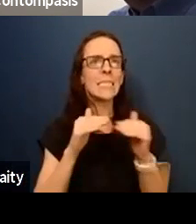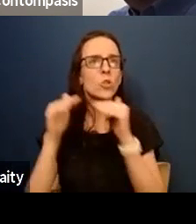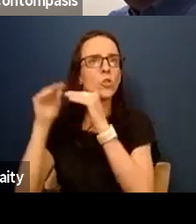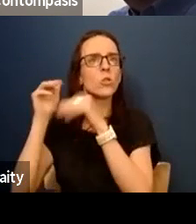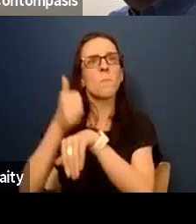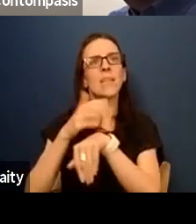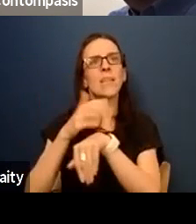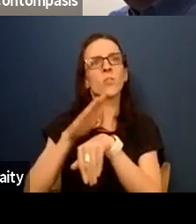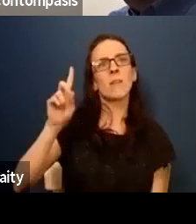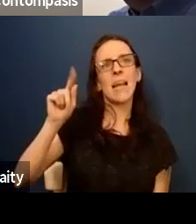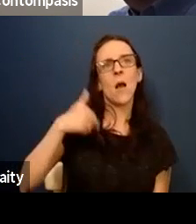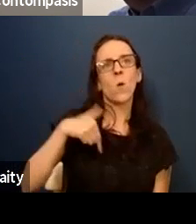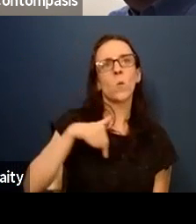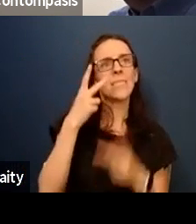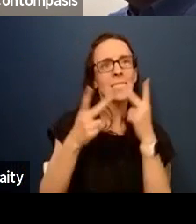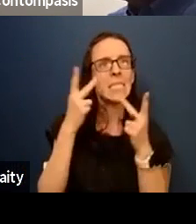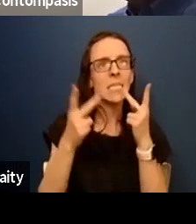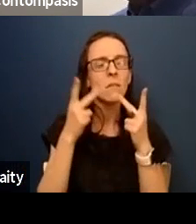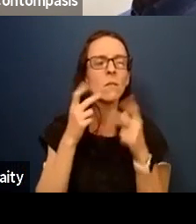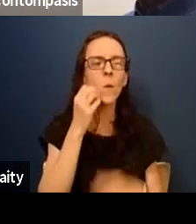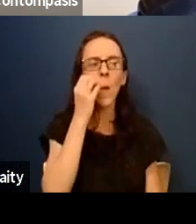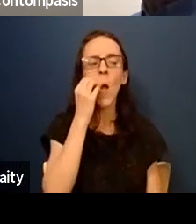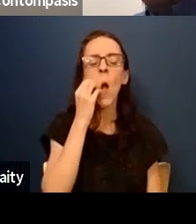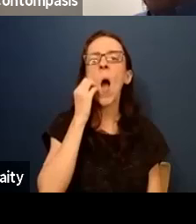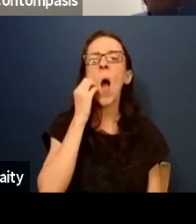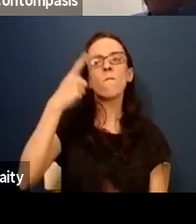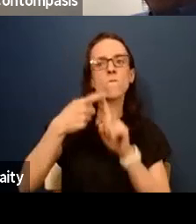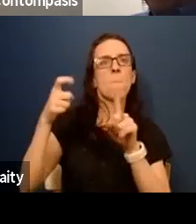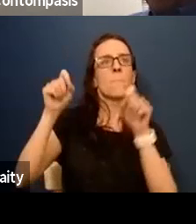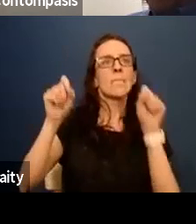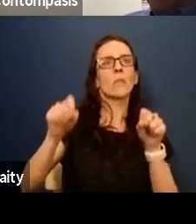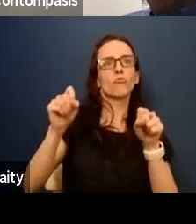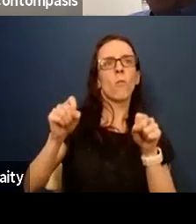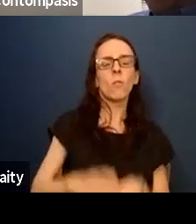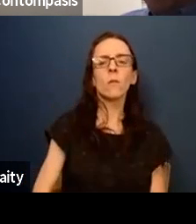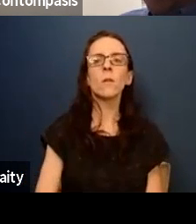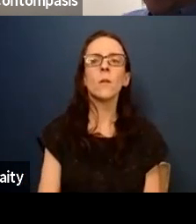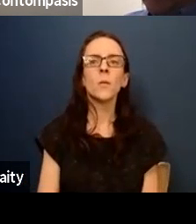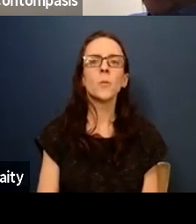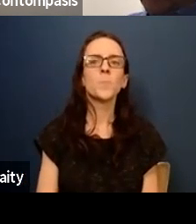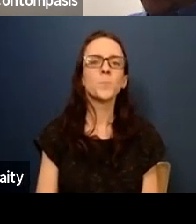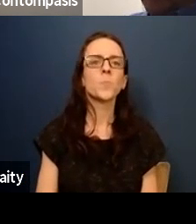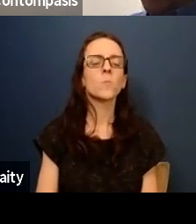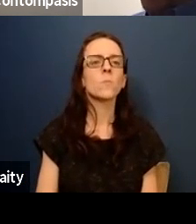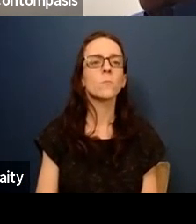that we've seen from the potential of the tiers as